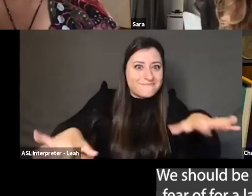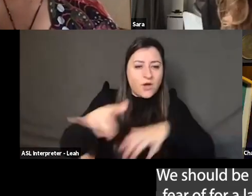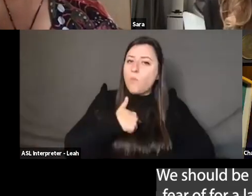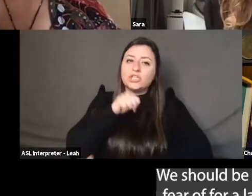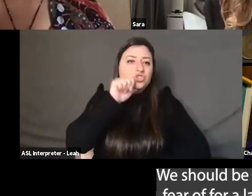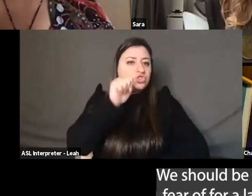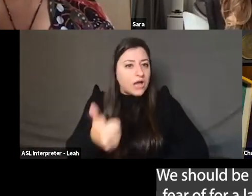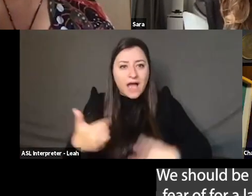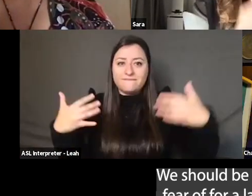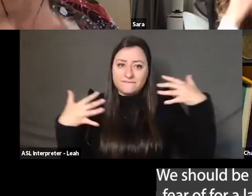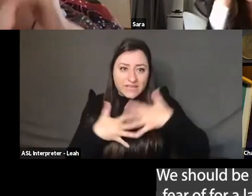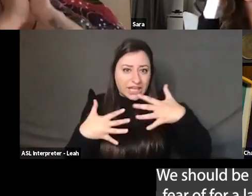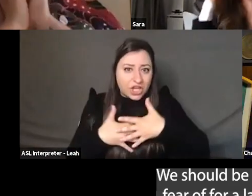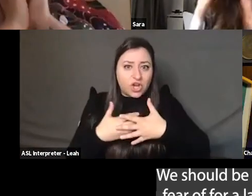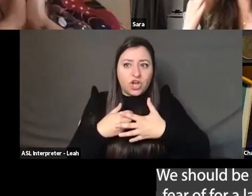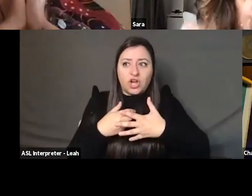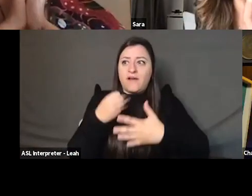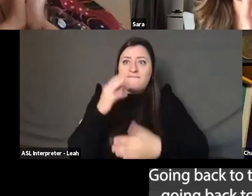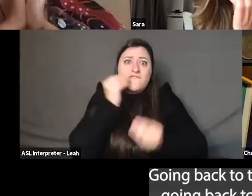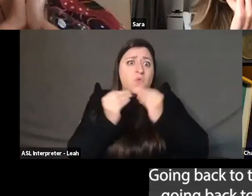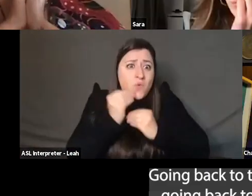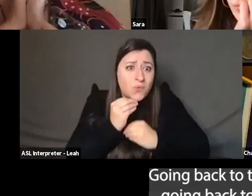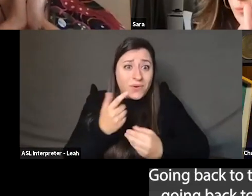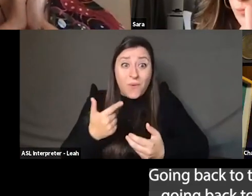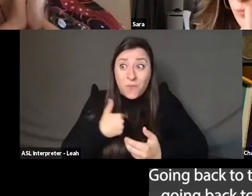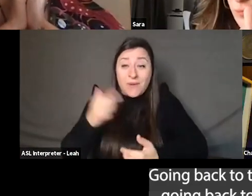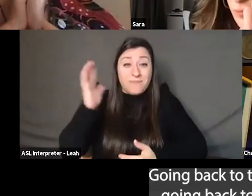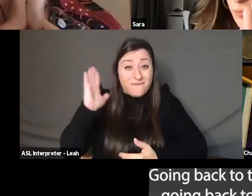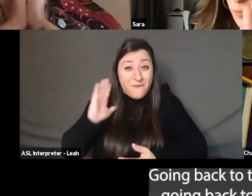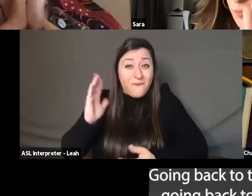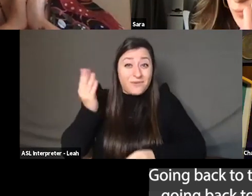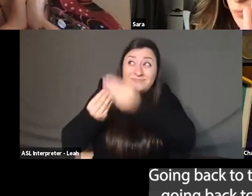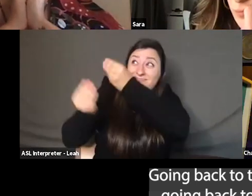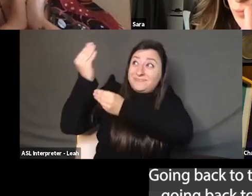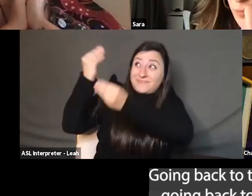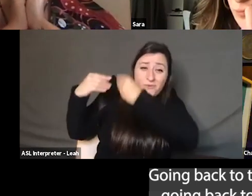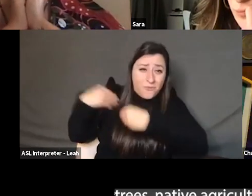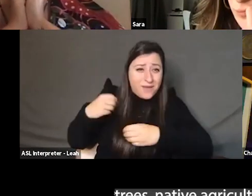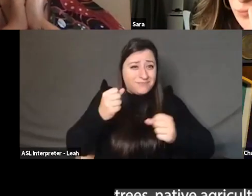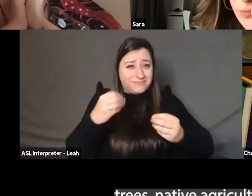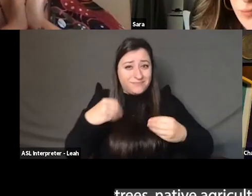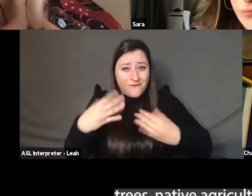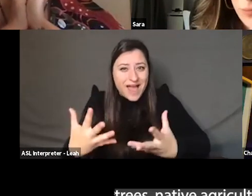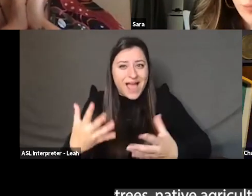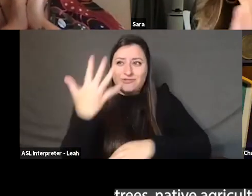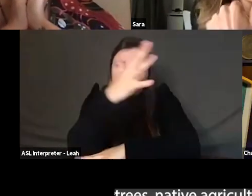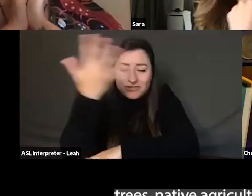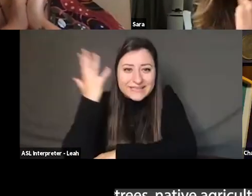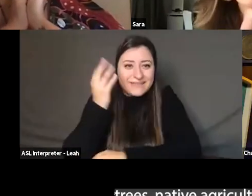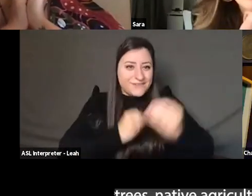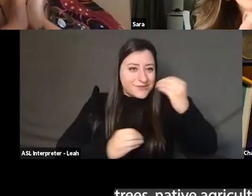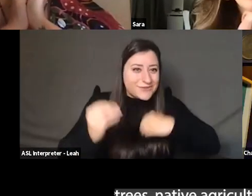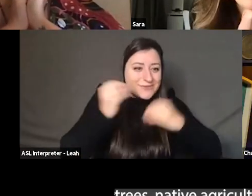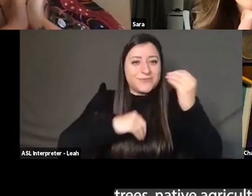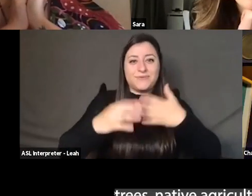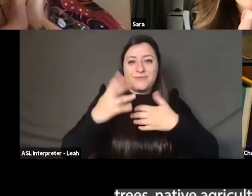fear of a lack of food. Going back to this heritage, going back to our native trees, native